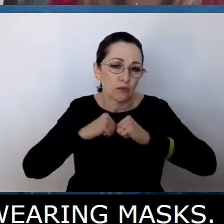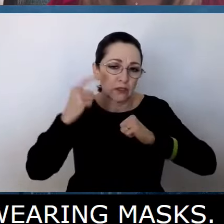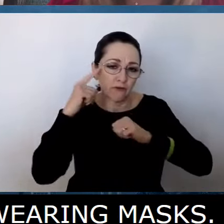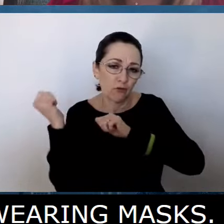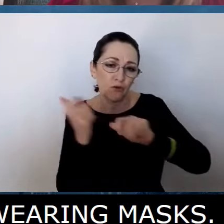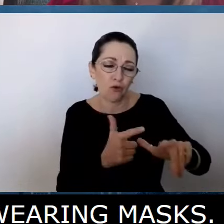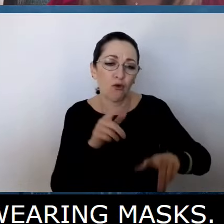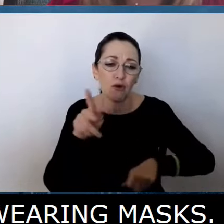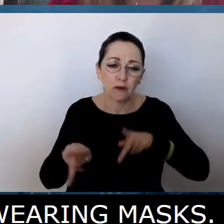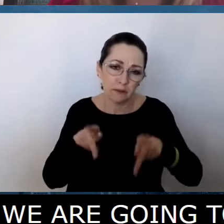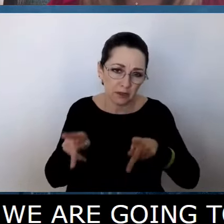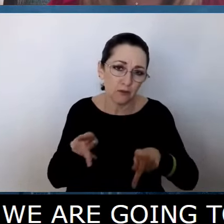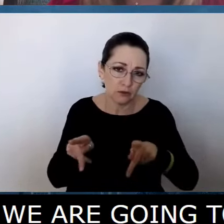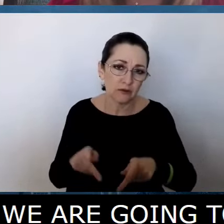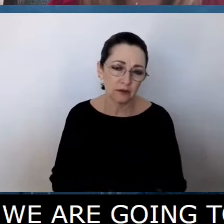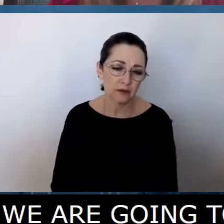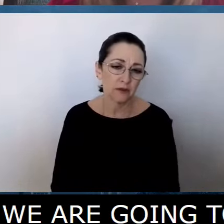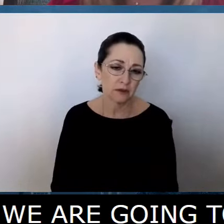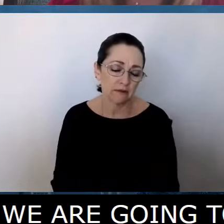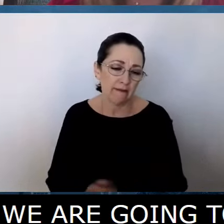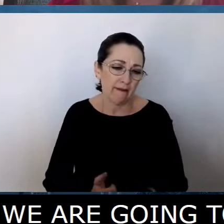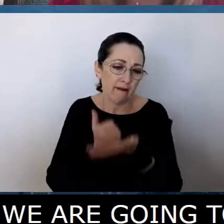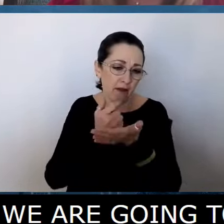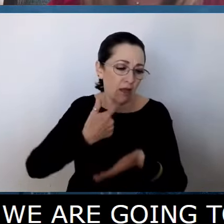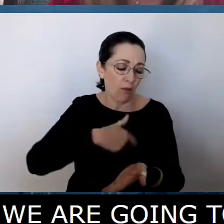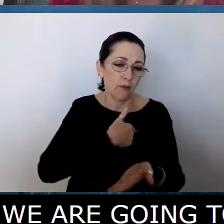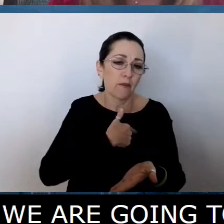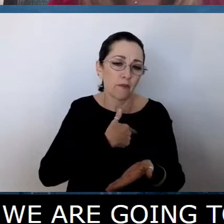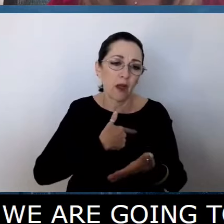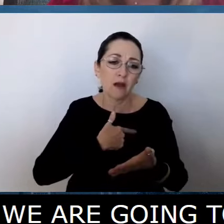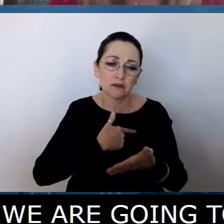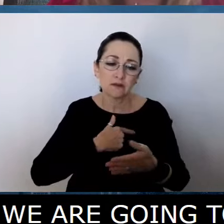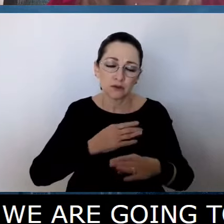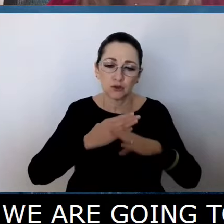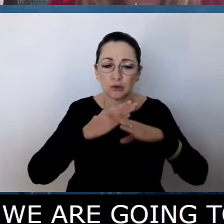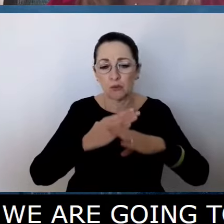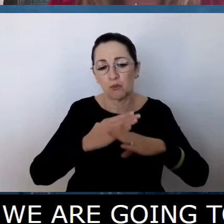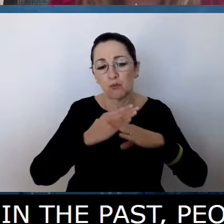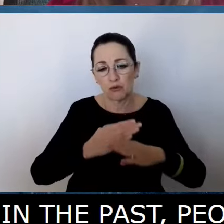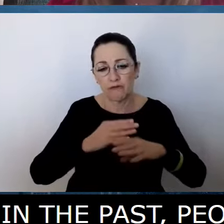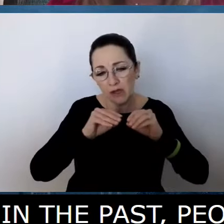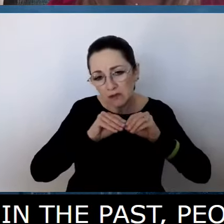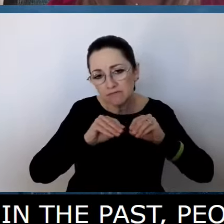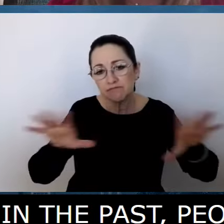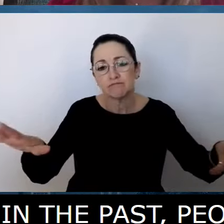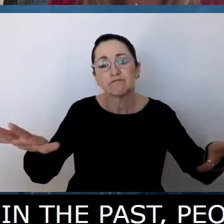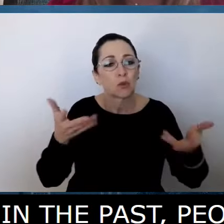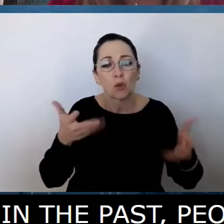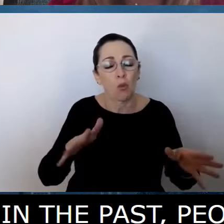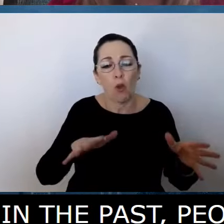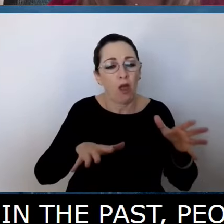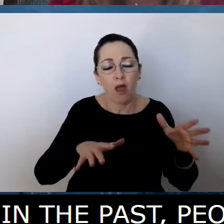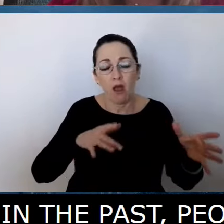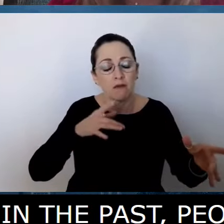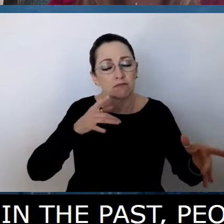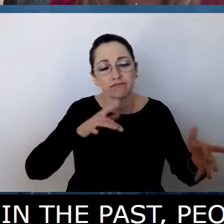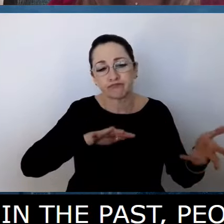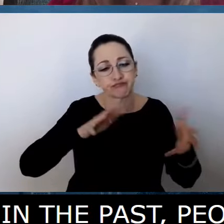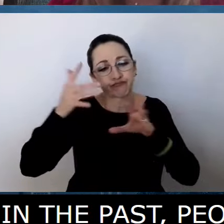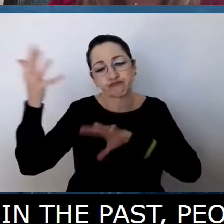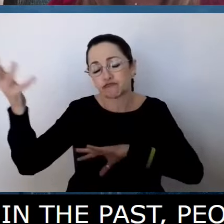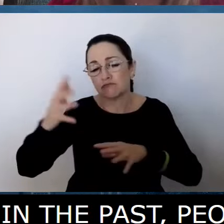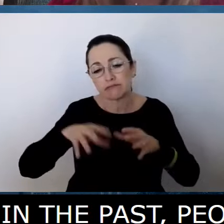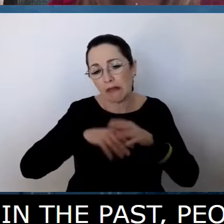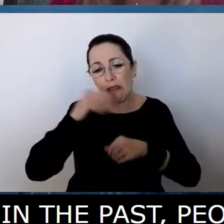don their mask and help us to prevent the surge from getting out of control. And you mentioned